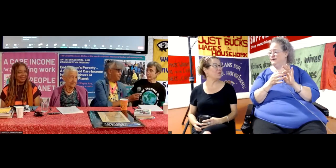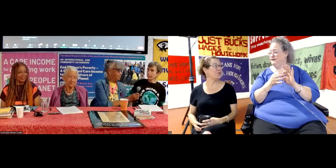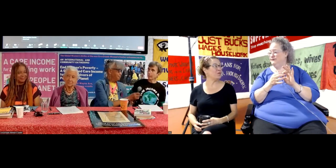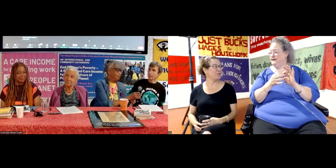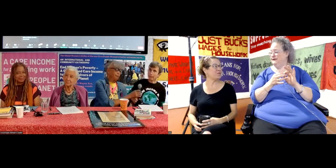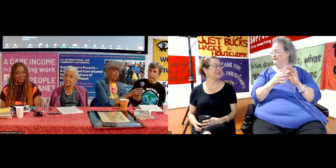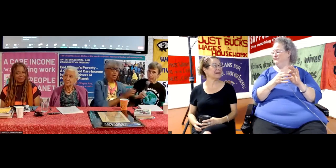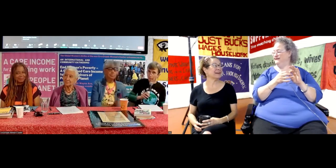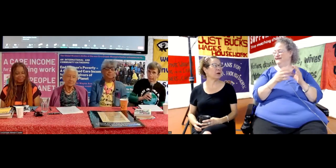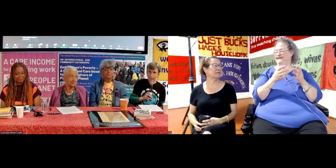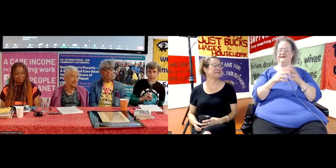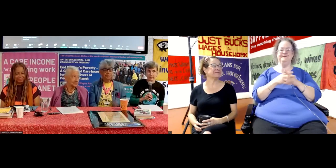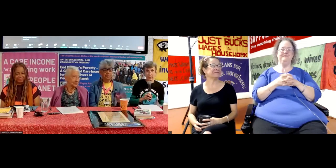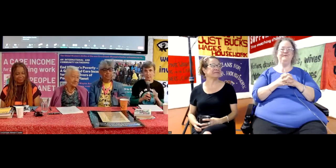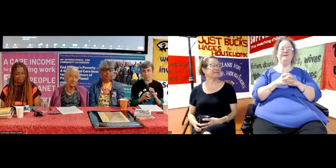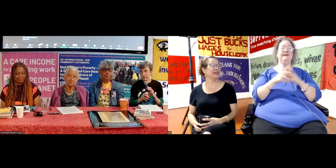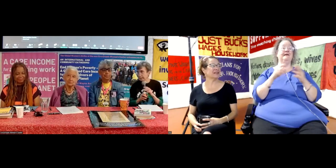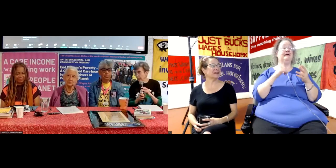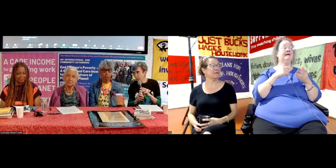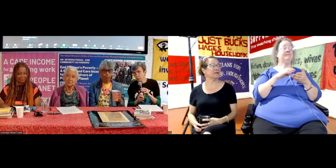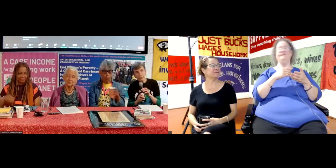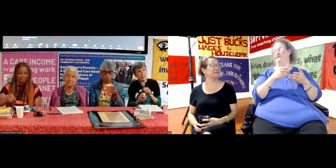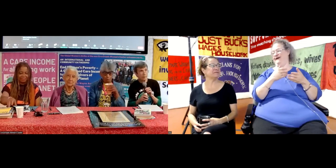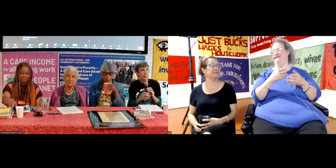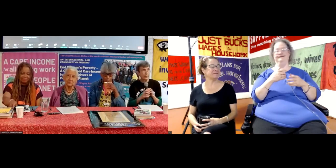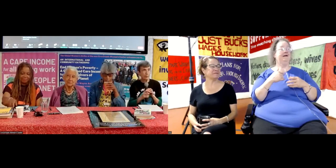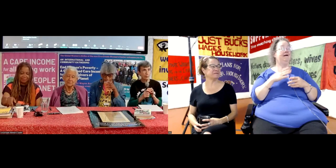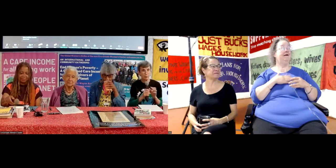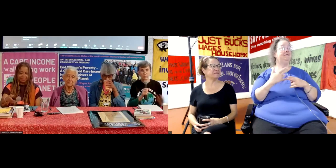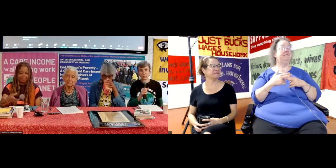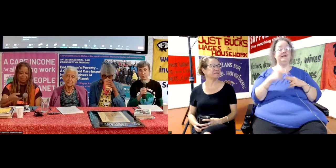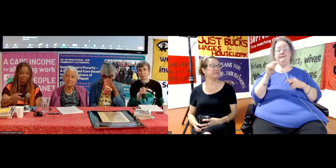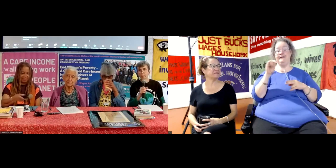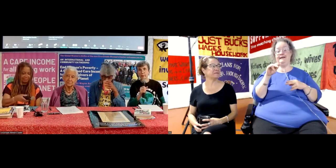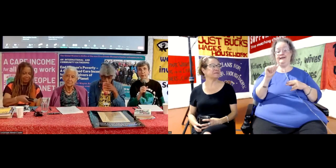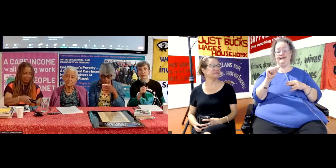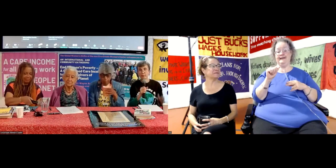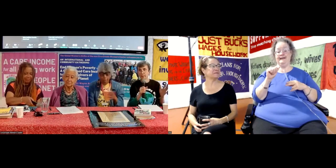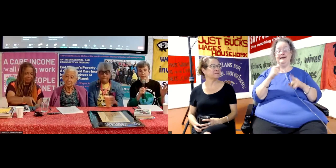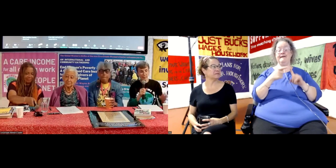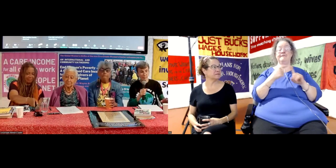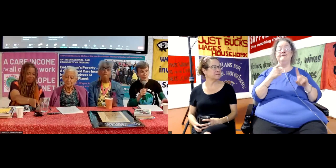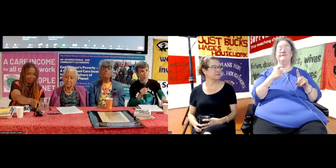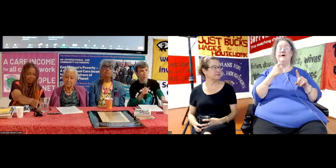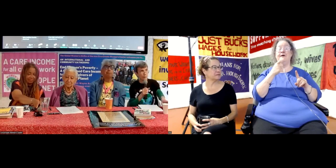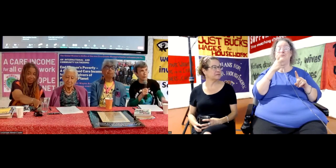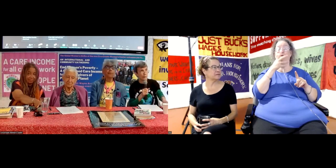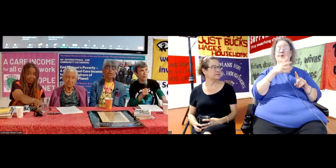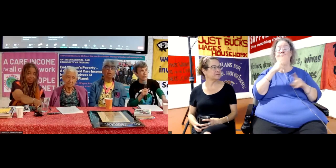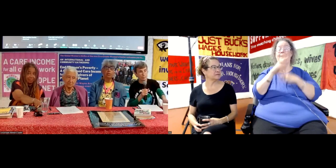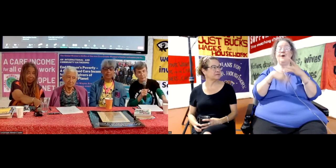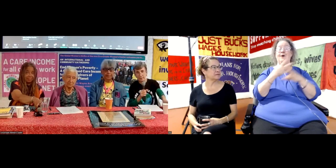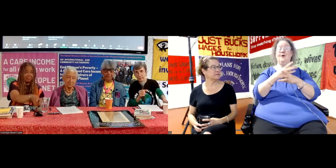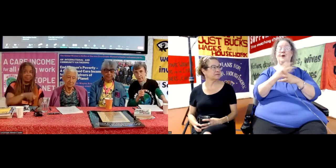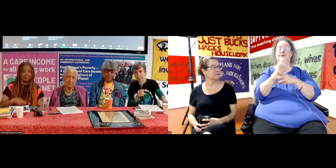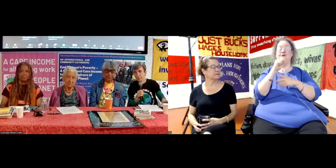continue. Okay, hello, my name is Nina Lopez. Thank you, Tree. I'm from the Global Women's Strike in London, and I'm absolutely